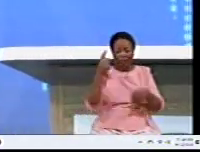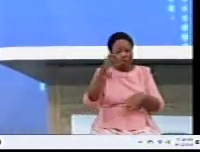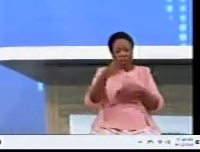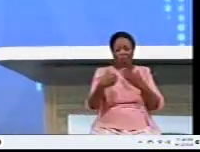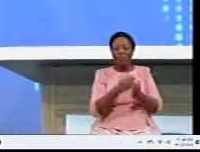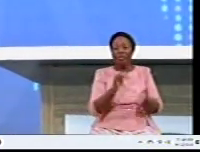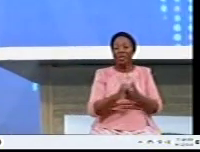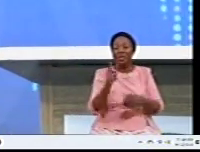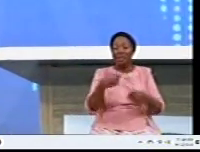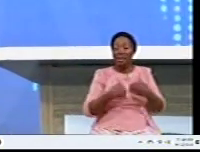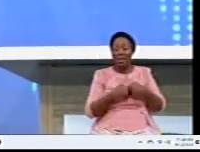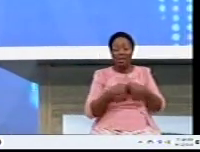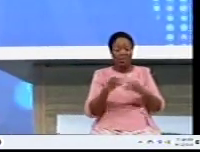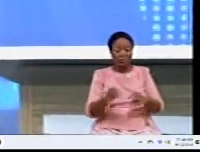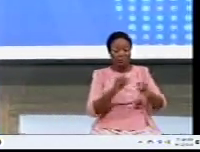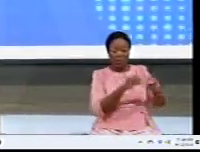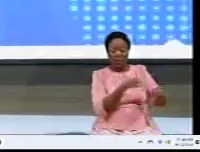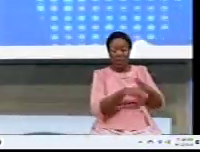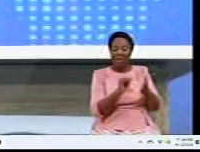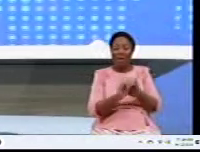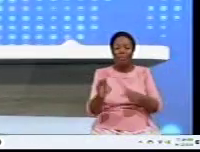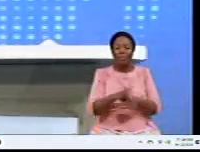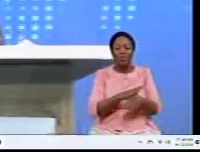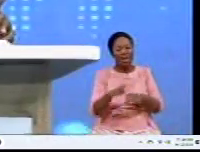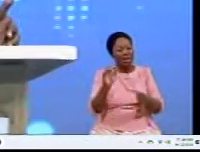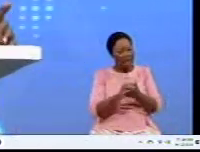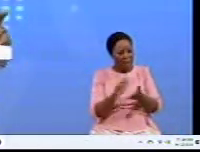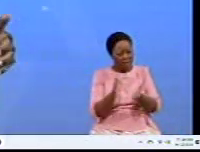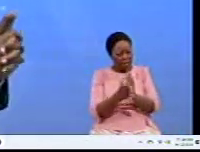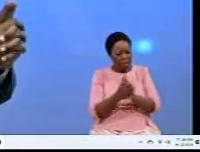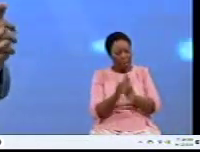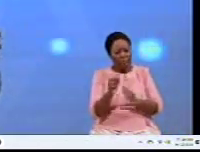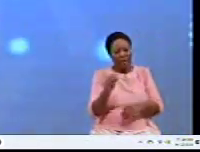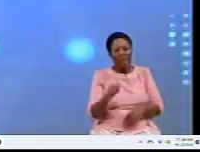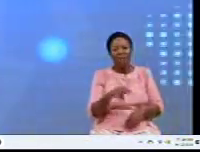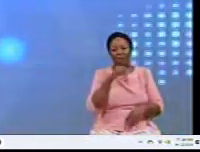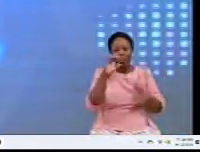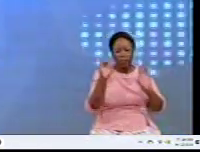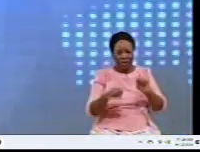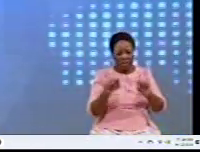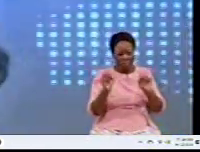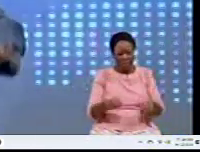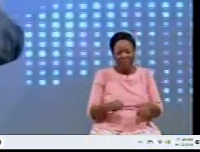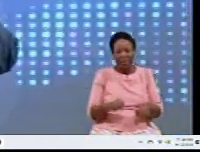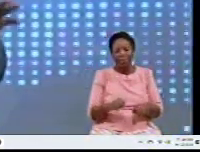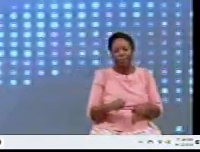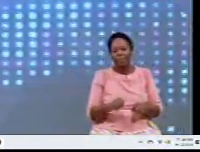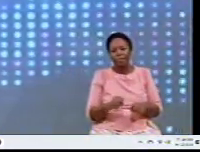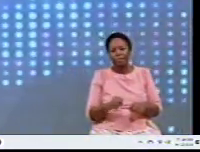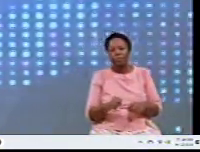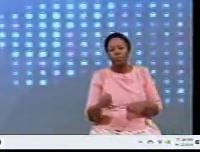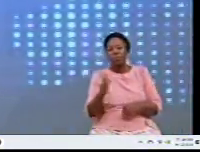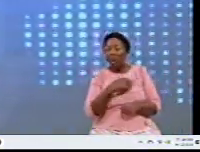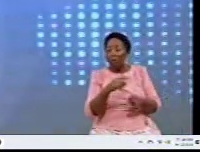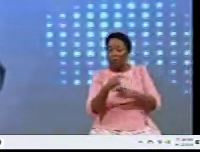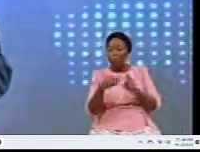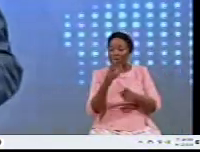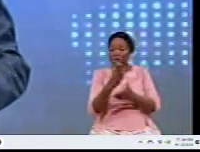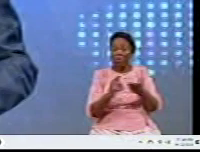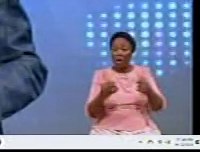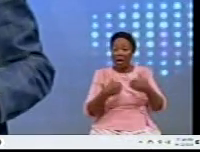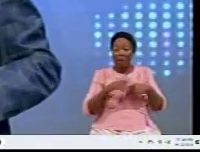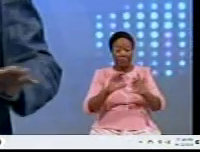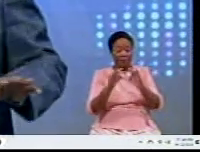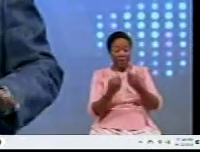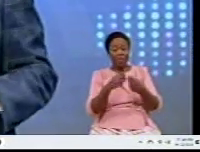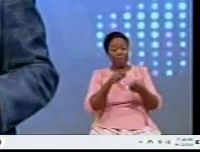he has invested. That becomes an impossibility. And when somebody has family